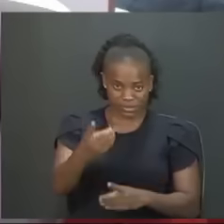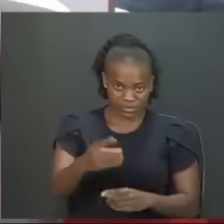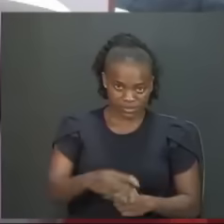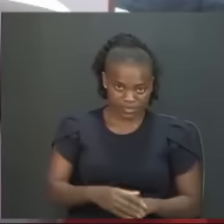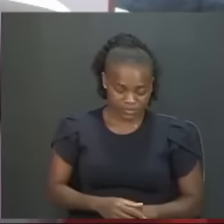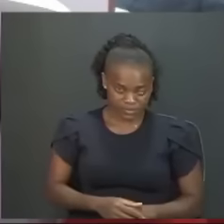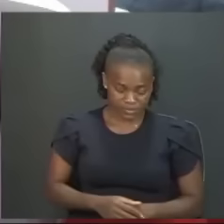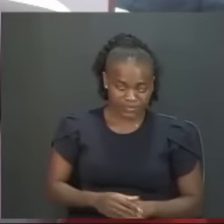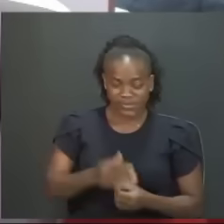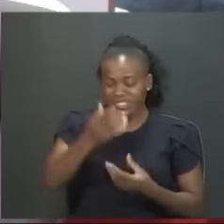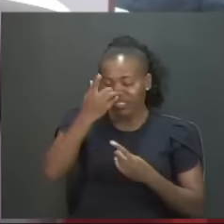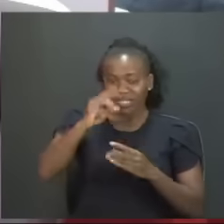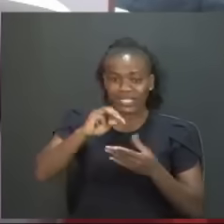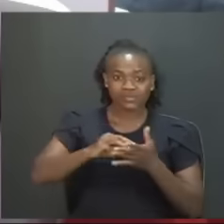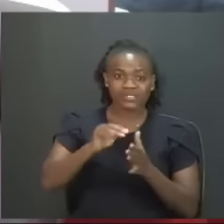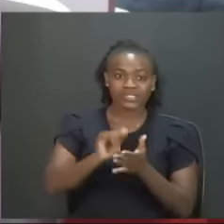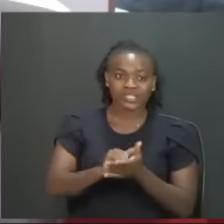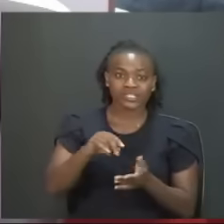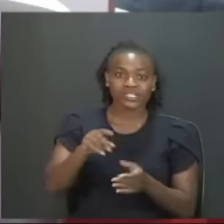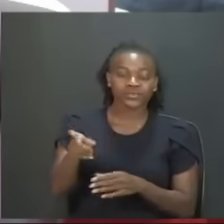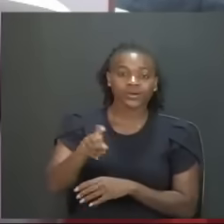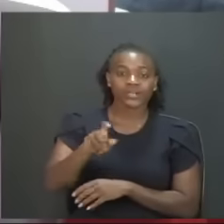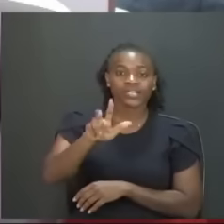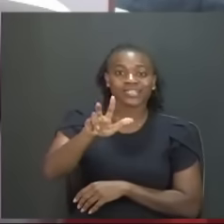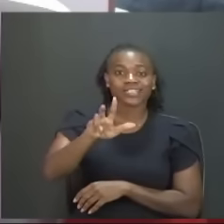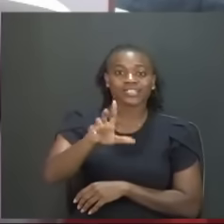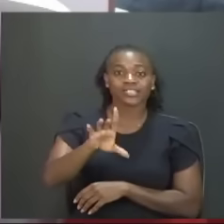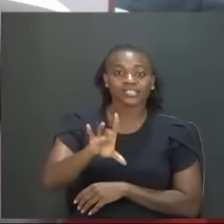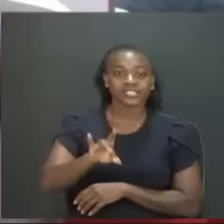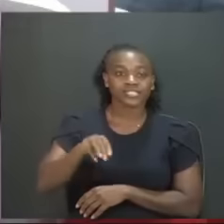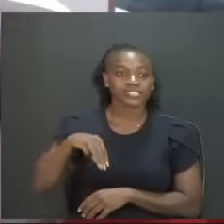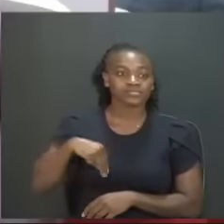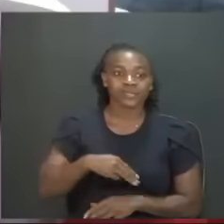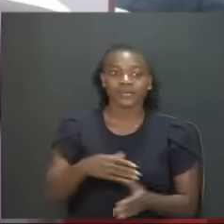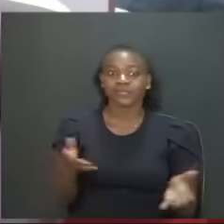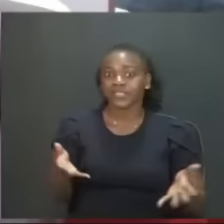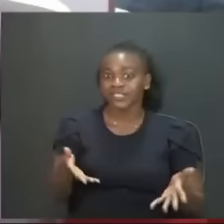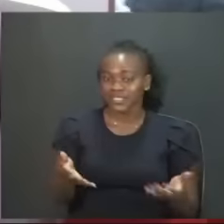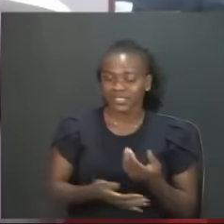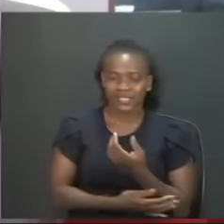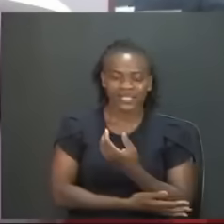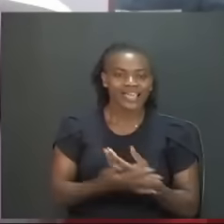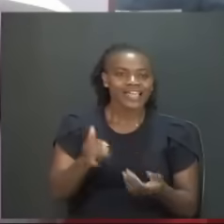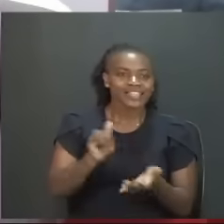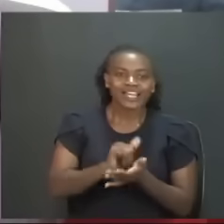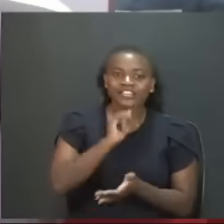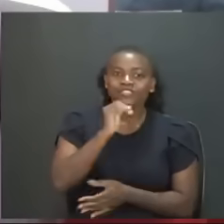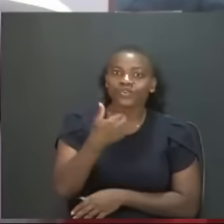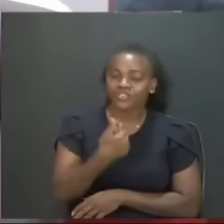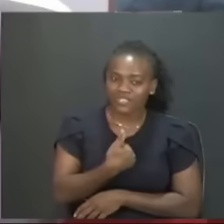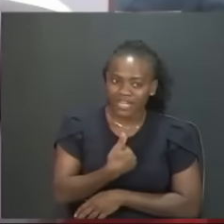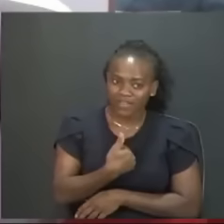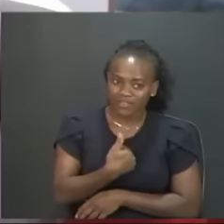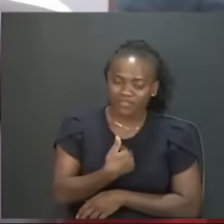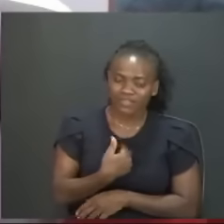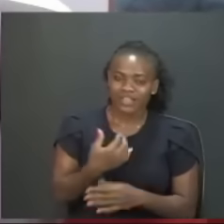decision means we need 138 members of Parliament present to do that. And we don't have. At the moment, we